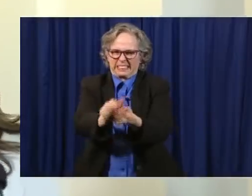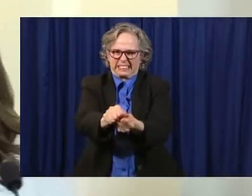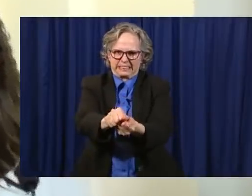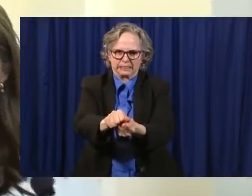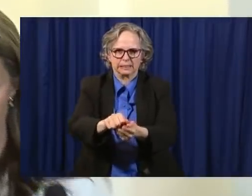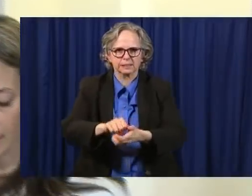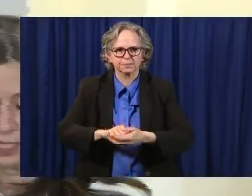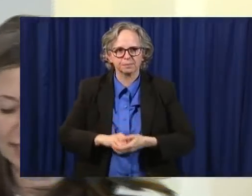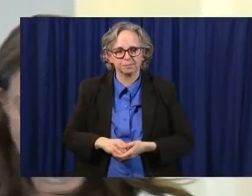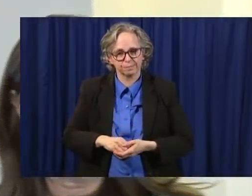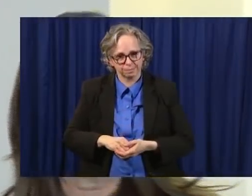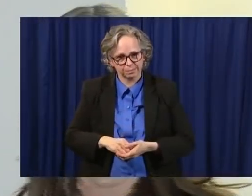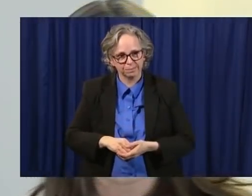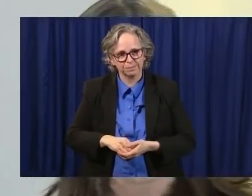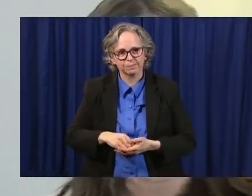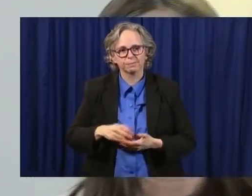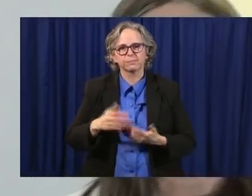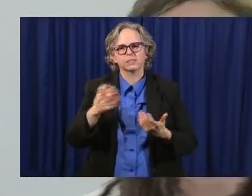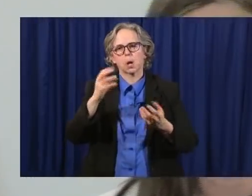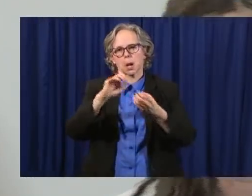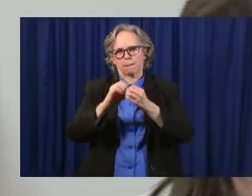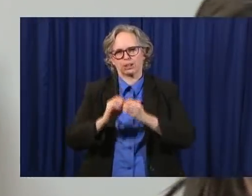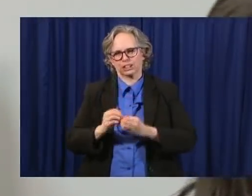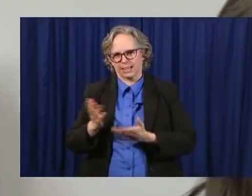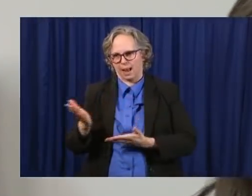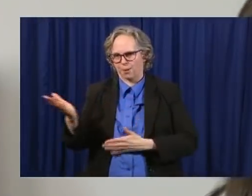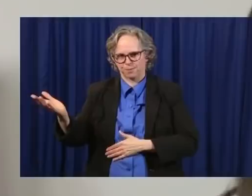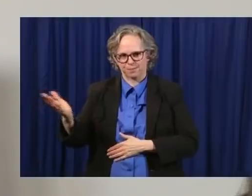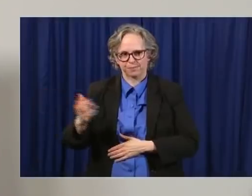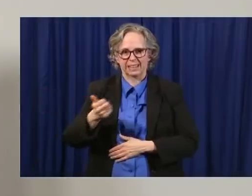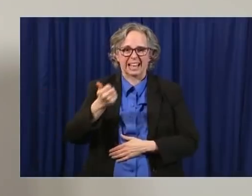So we do have today in Ohio